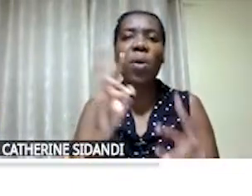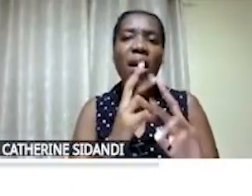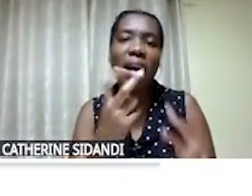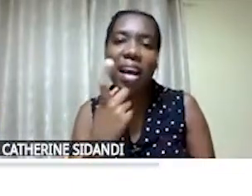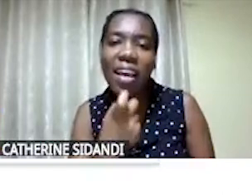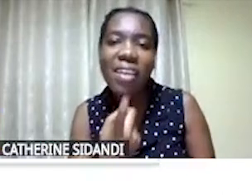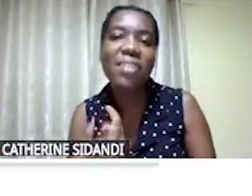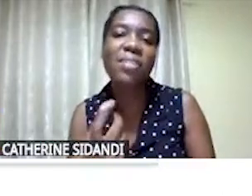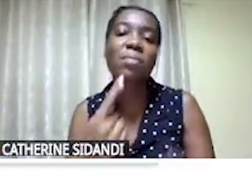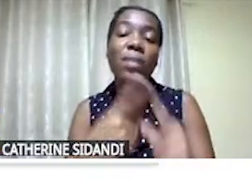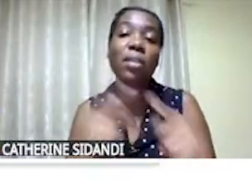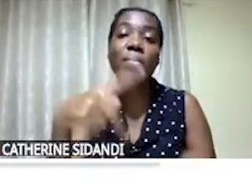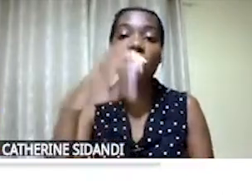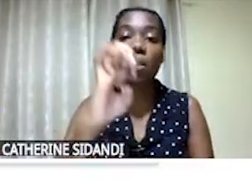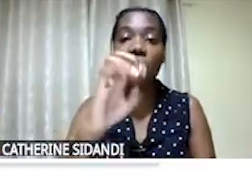more of